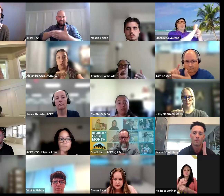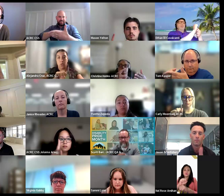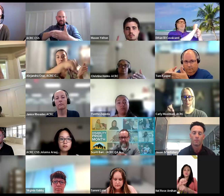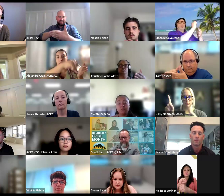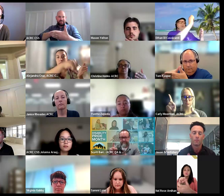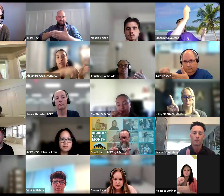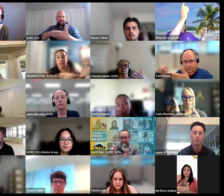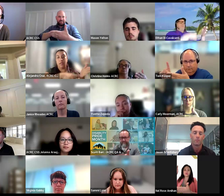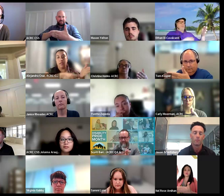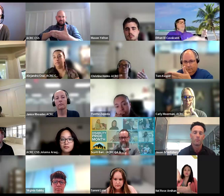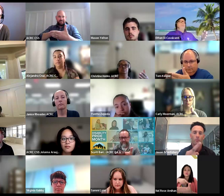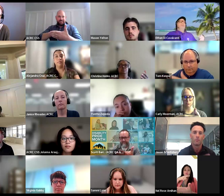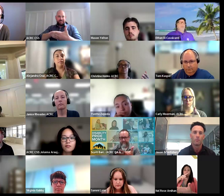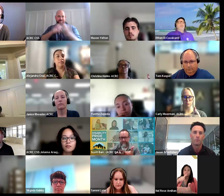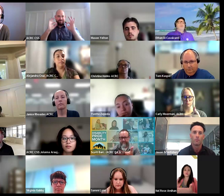and cancel.